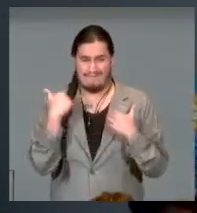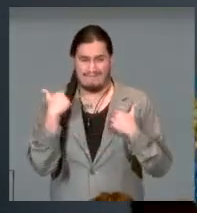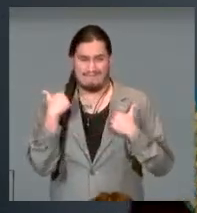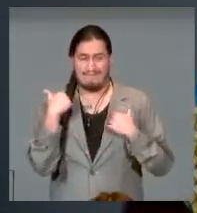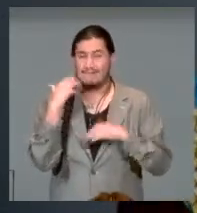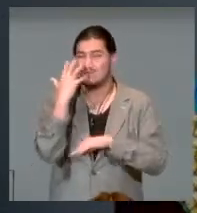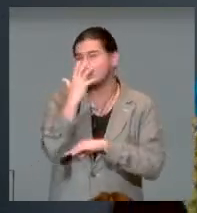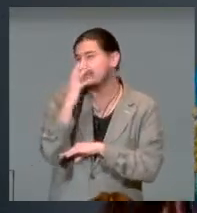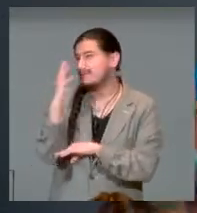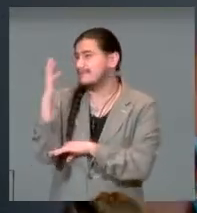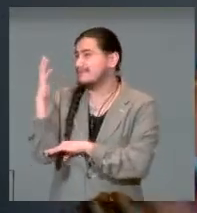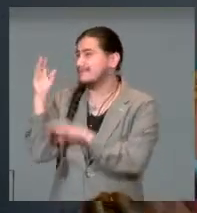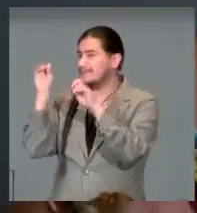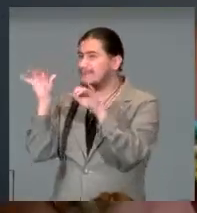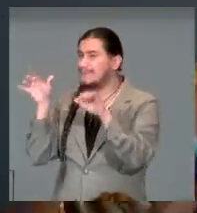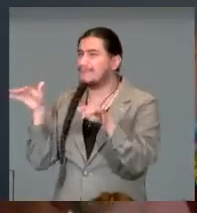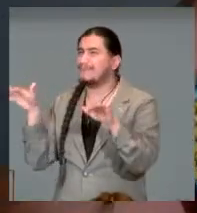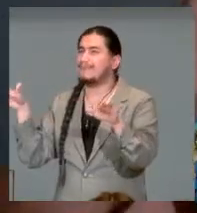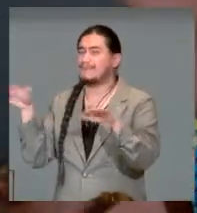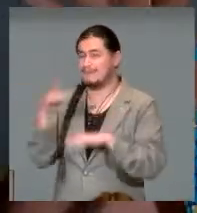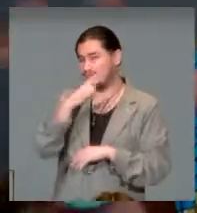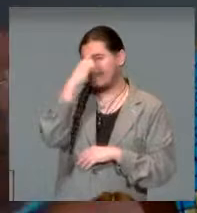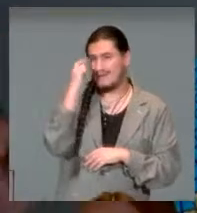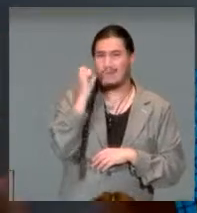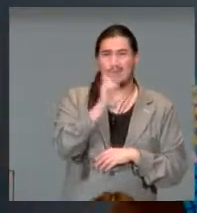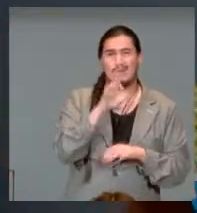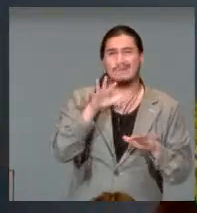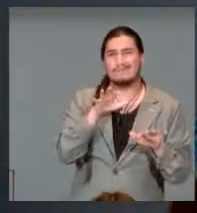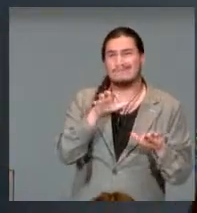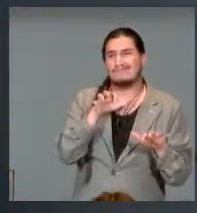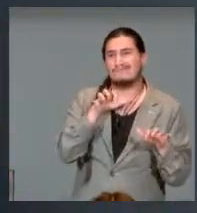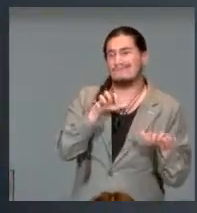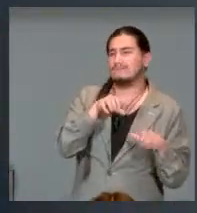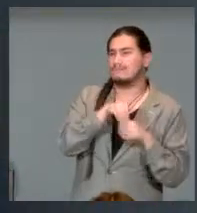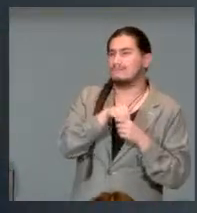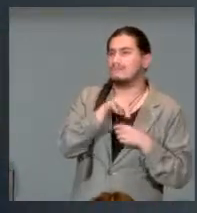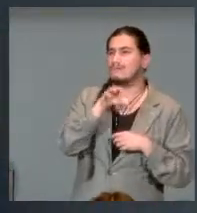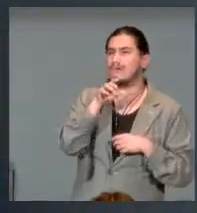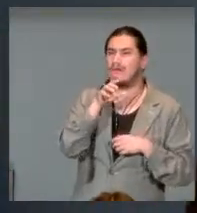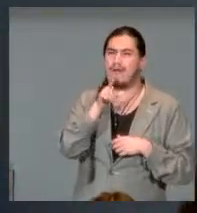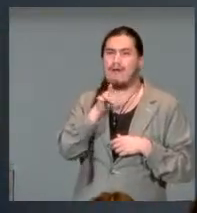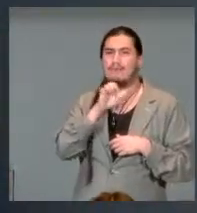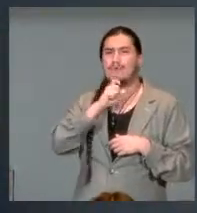Sycamore spores and black girlhood calcified in a copper memory.